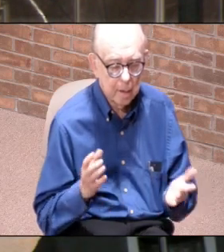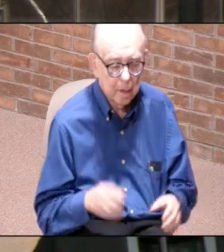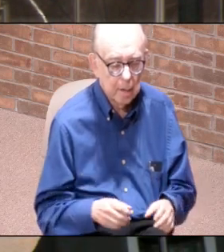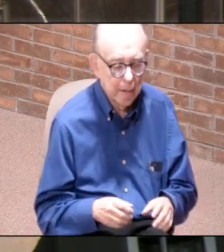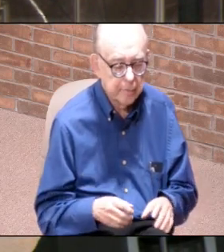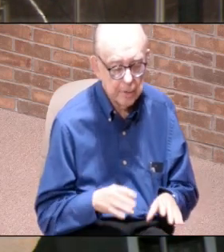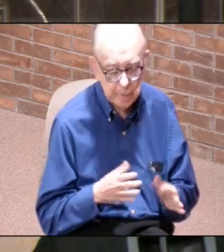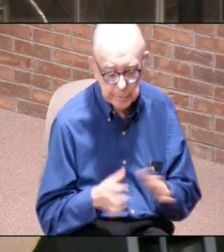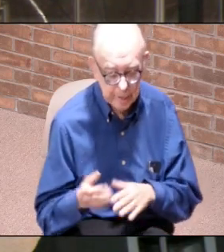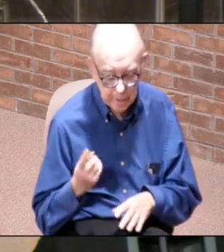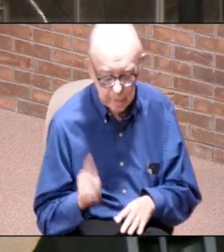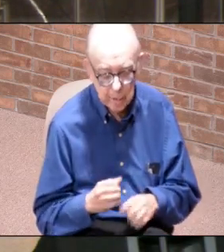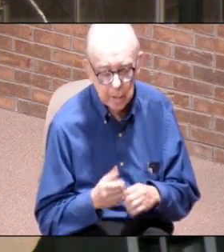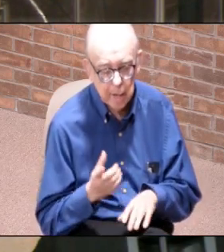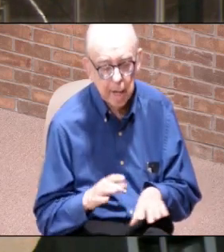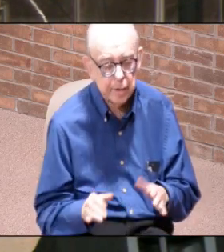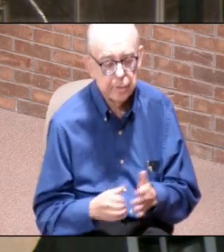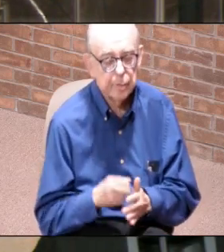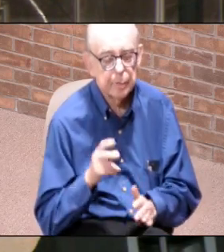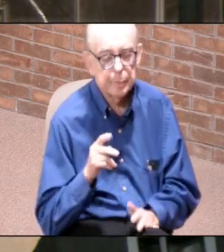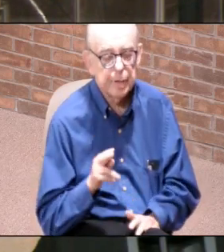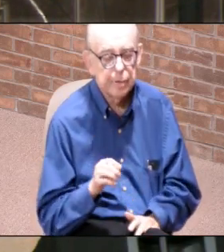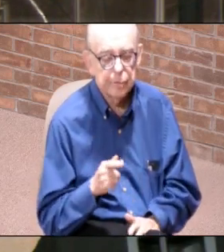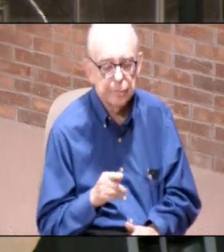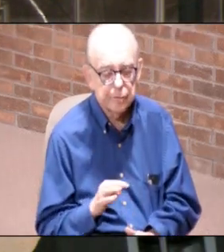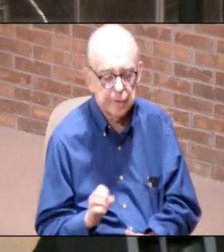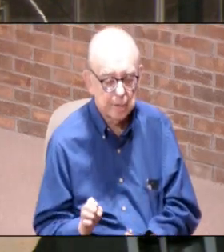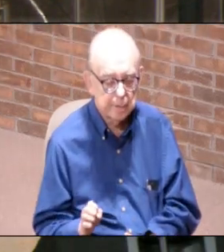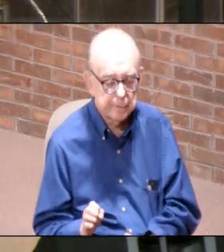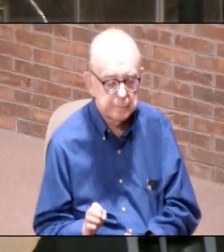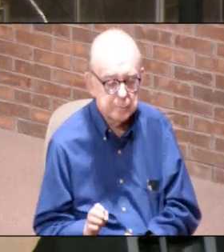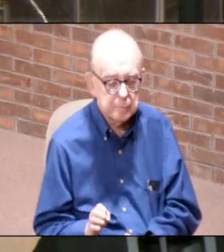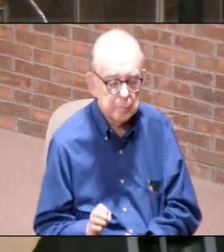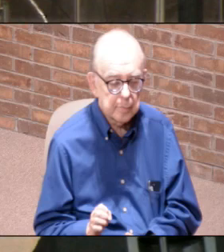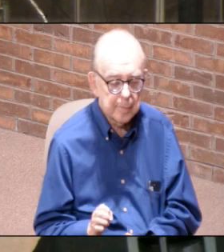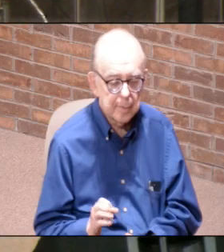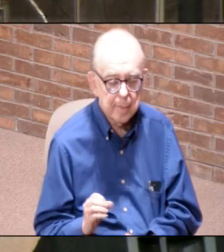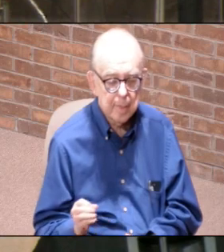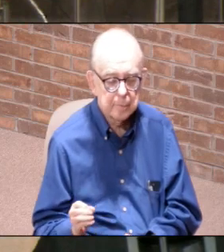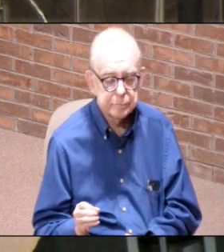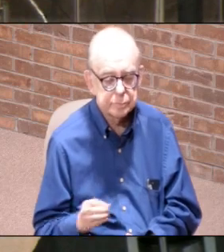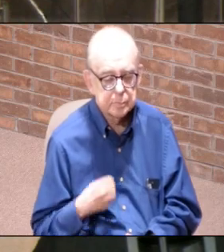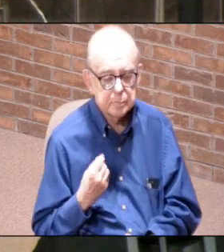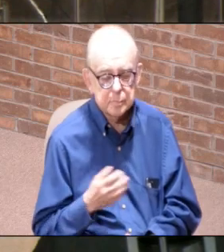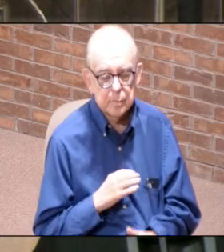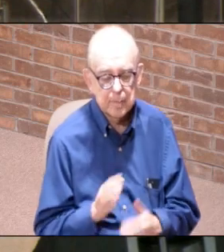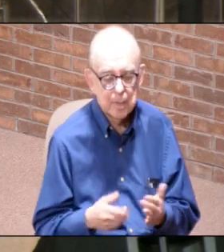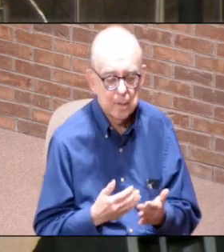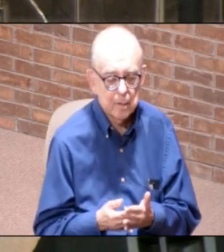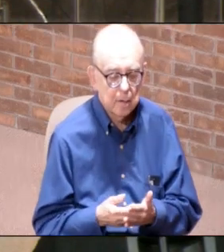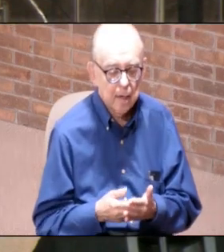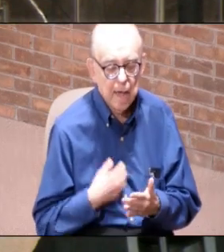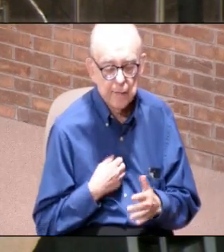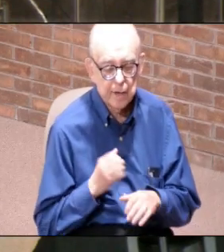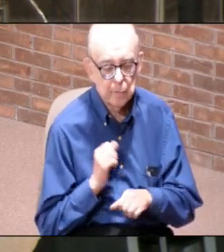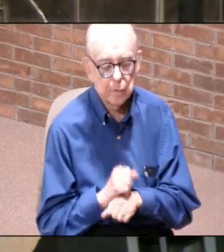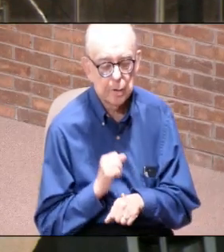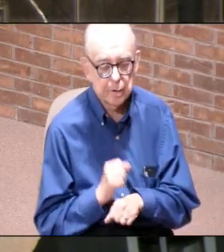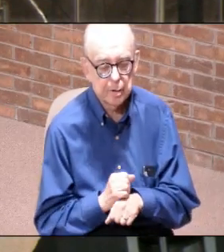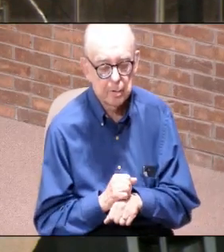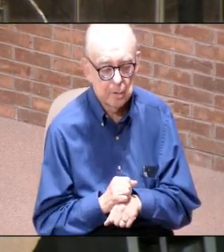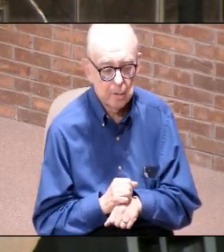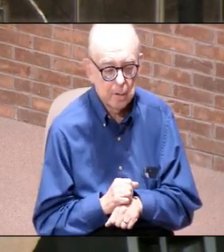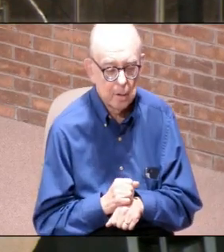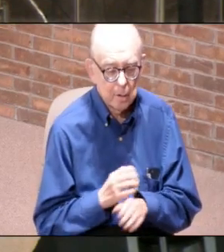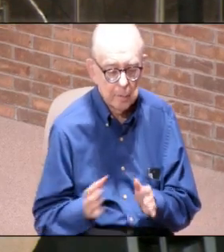another strategy of how do you do this, you know, to make it meet. So we've all got a mission. And may I